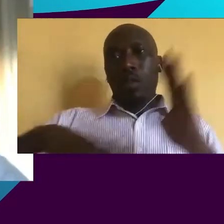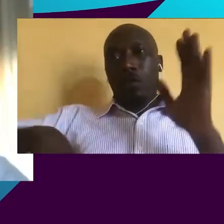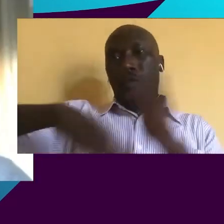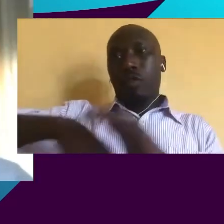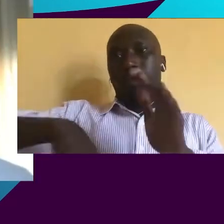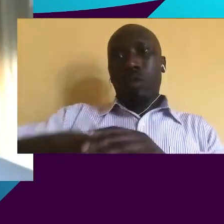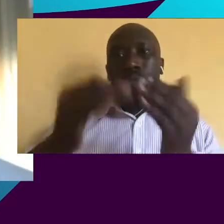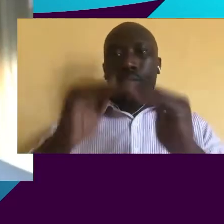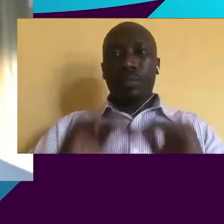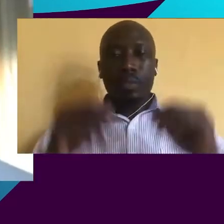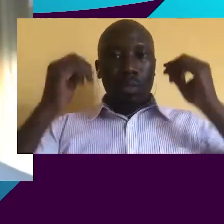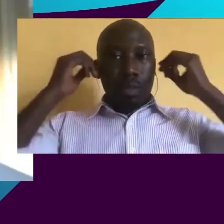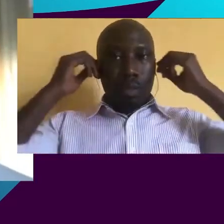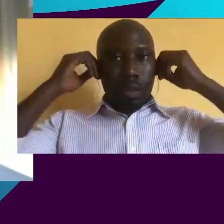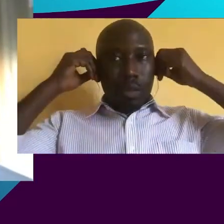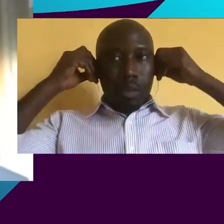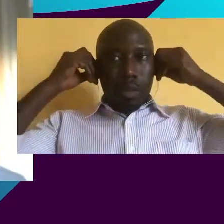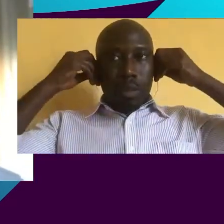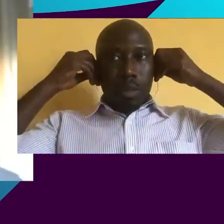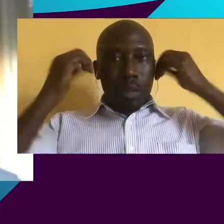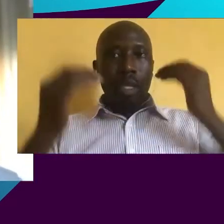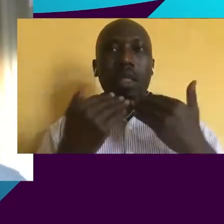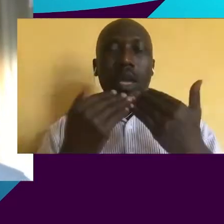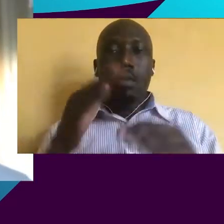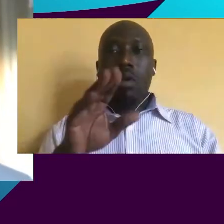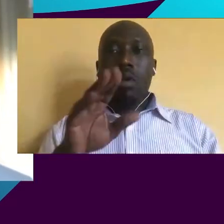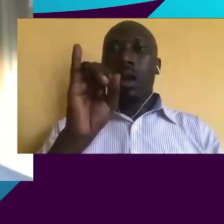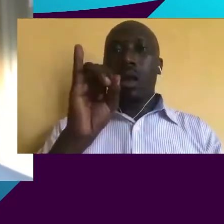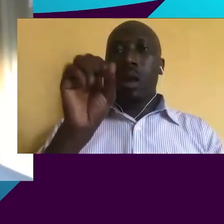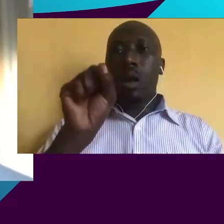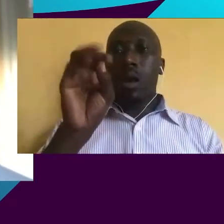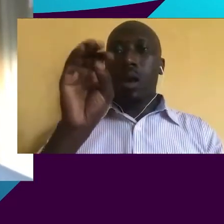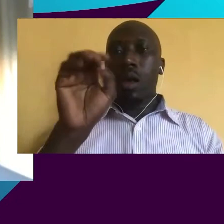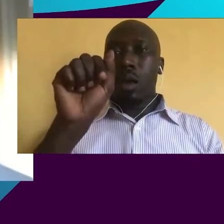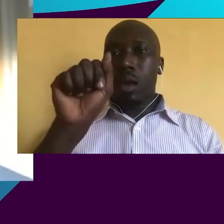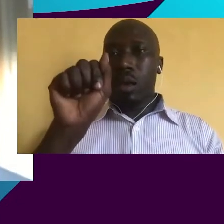Thank you very much, Ismael. First of all,